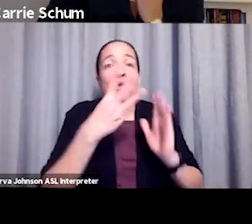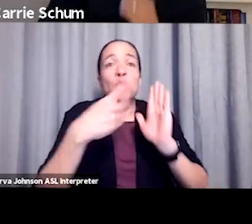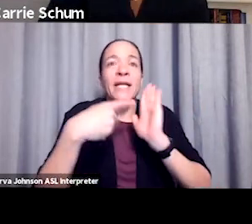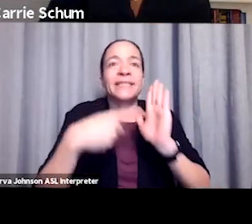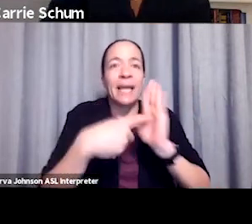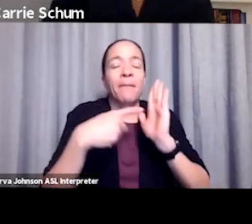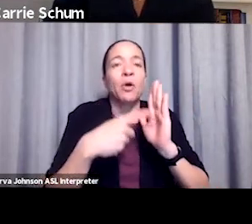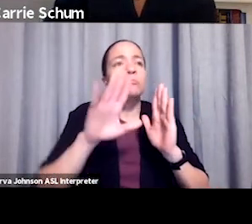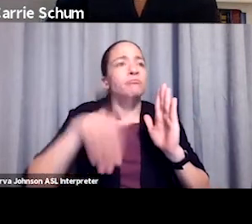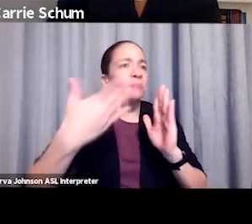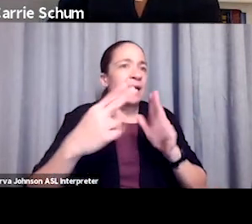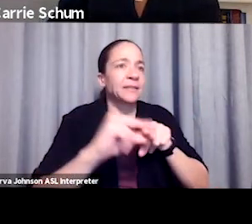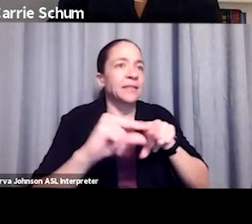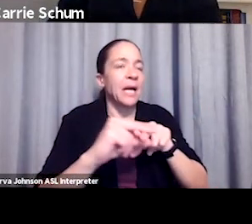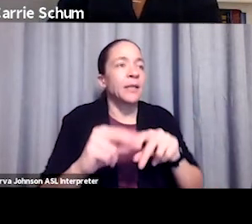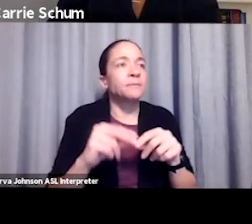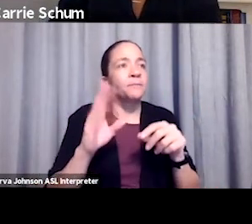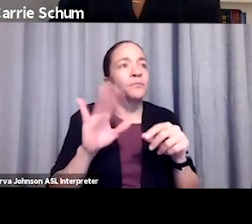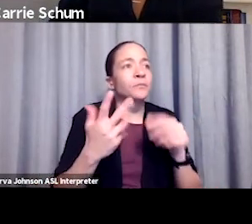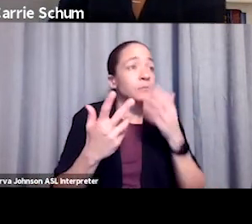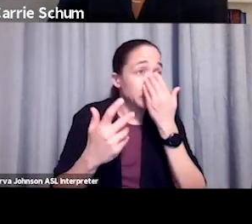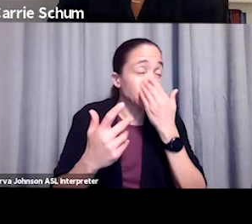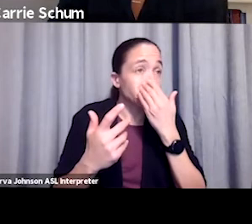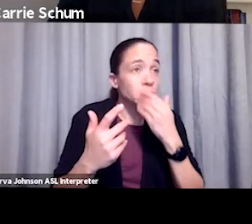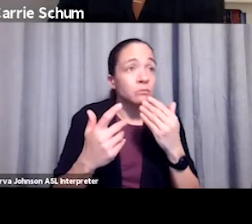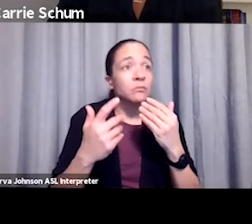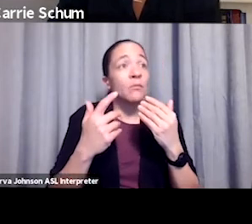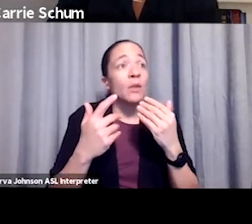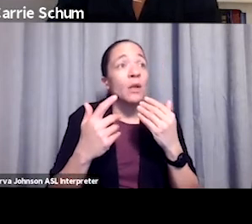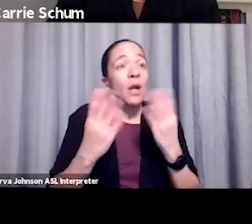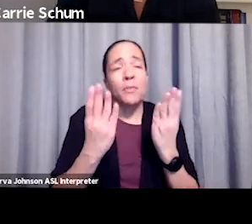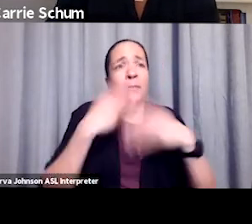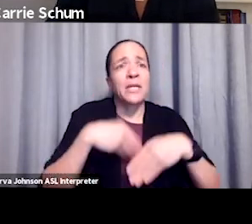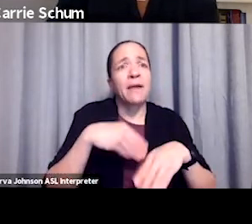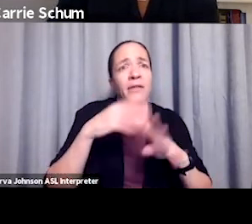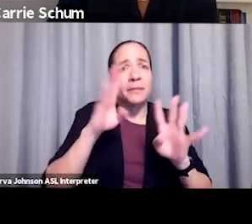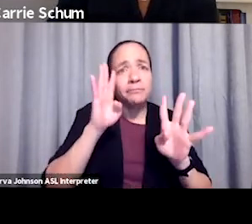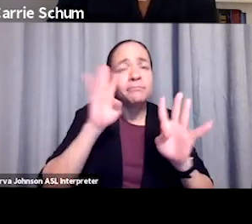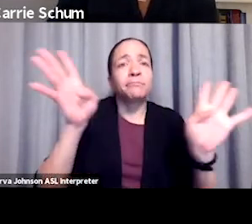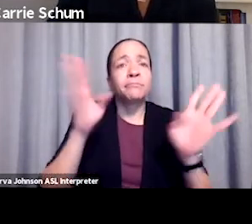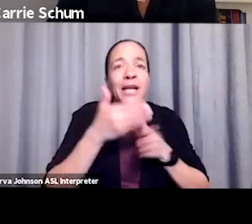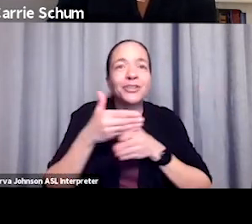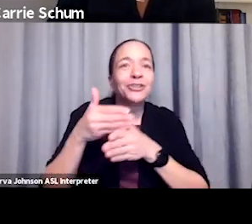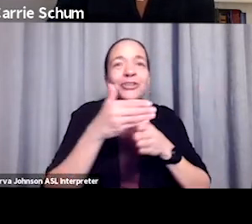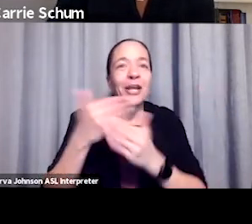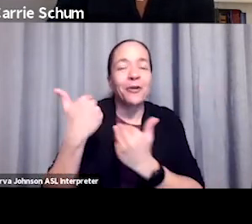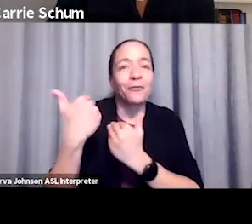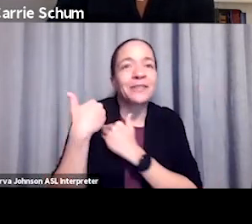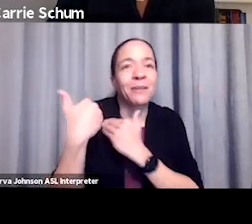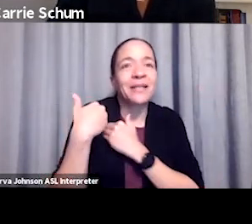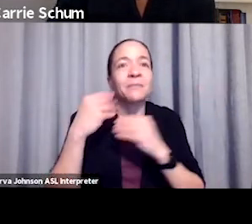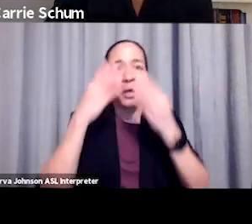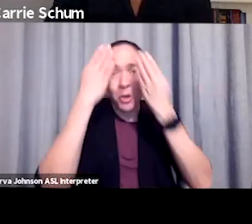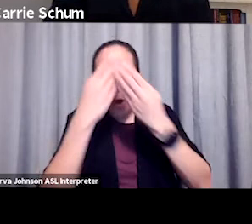slide. Our benevolent idealists are united by the shared values of responsibility, open-mindedness, and being